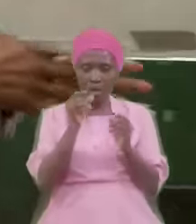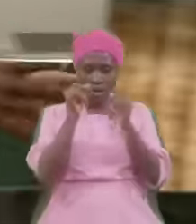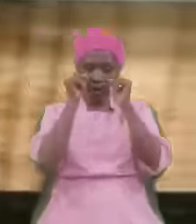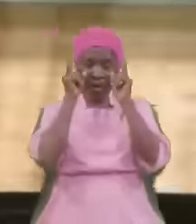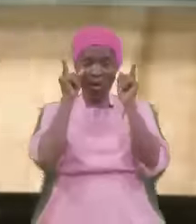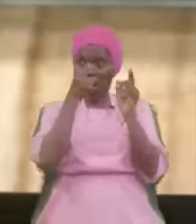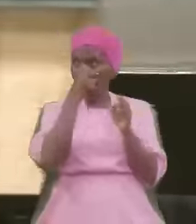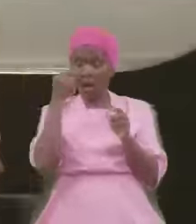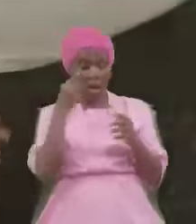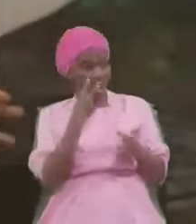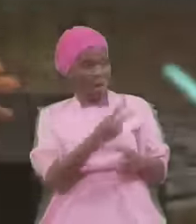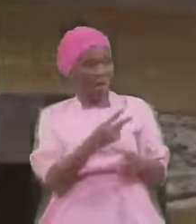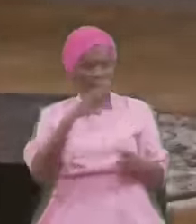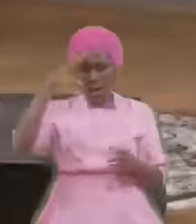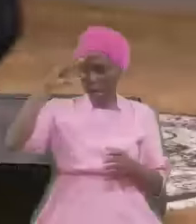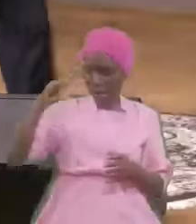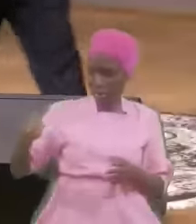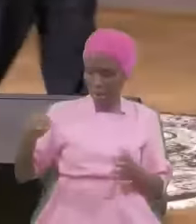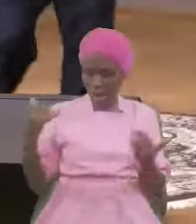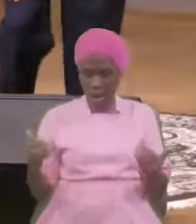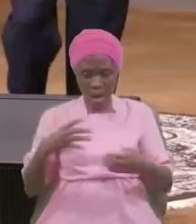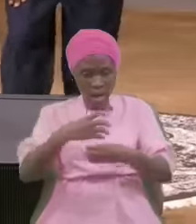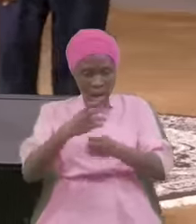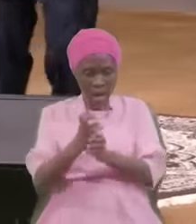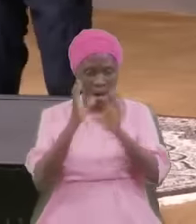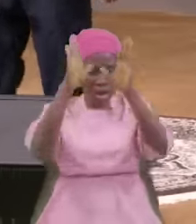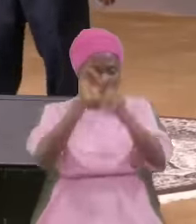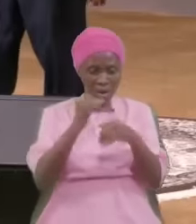the boy. Now a creative miracle has taken